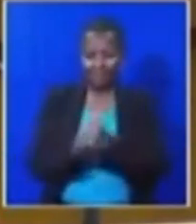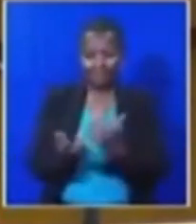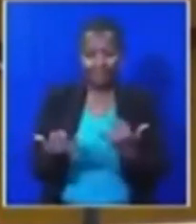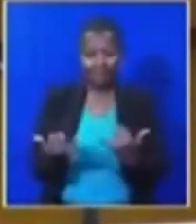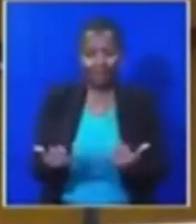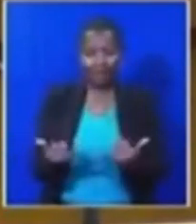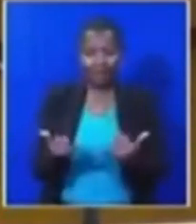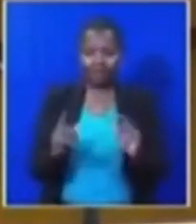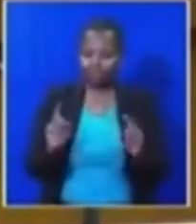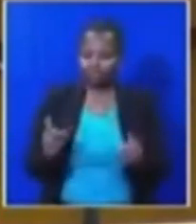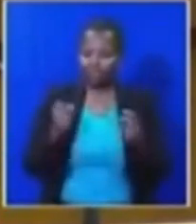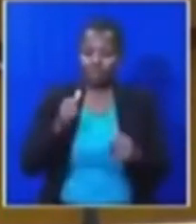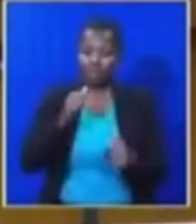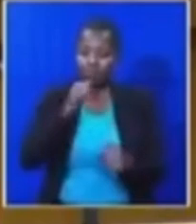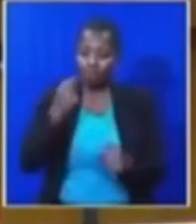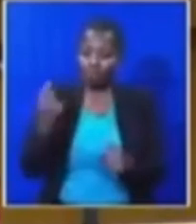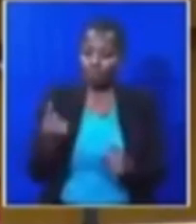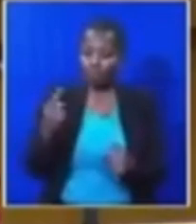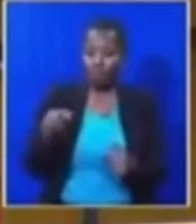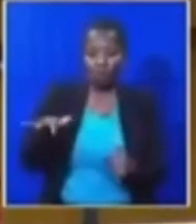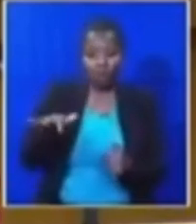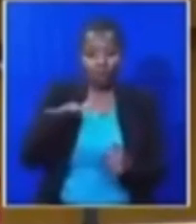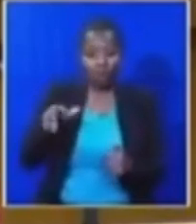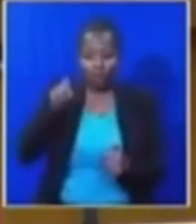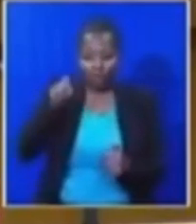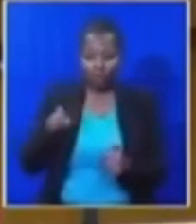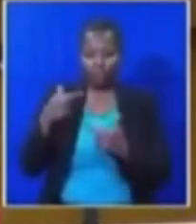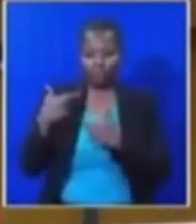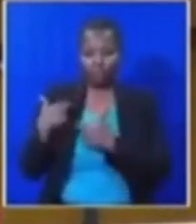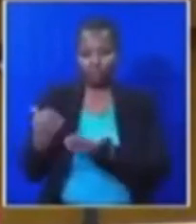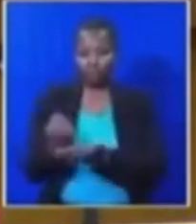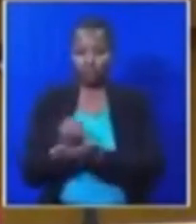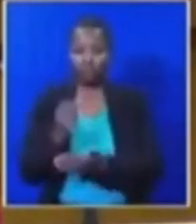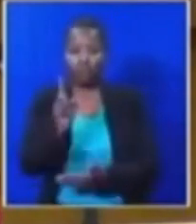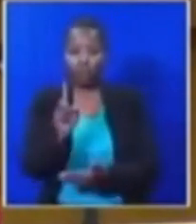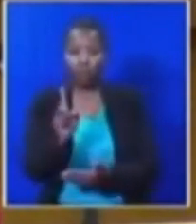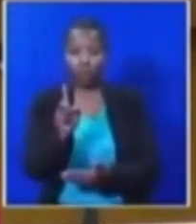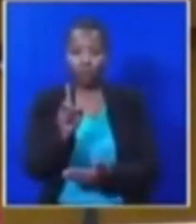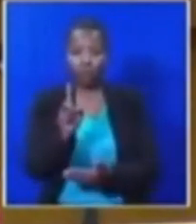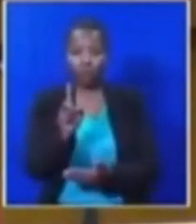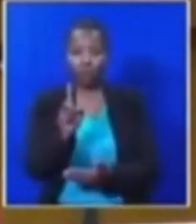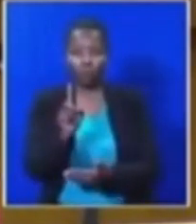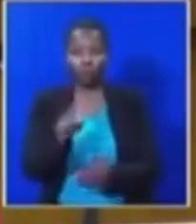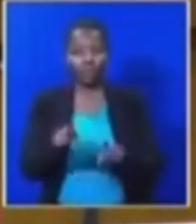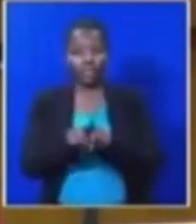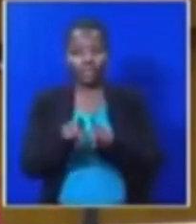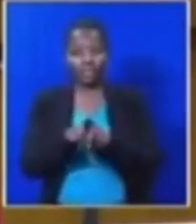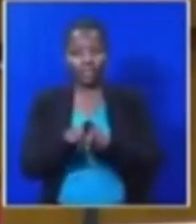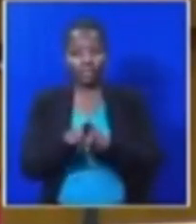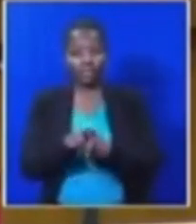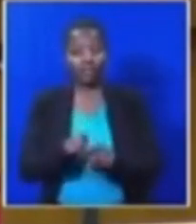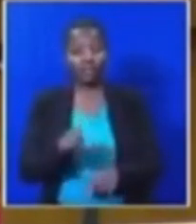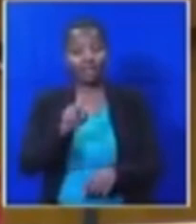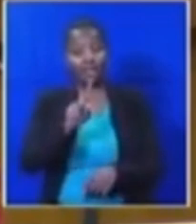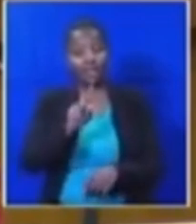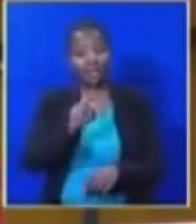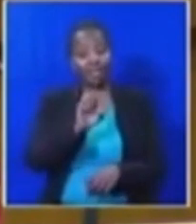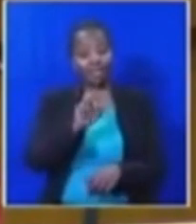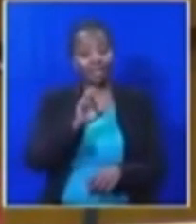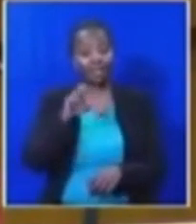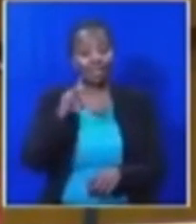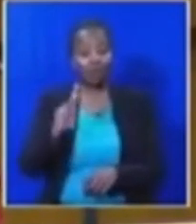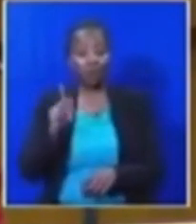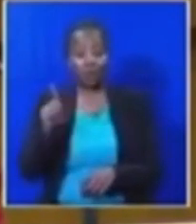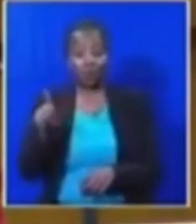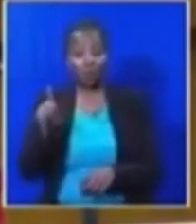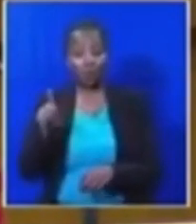be the only ones that take full blame on Marikana. There must not be another Eugene de Kock who gets